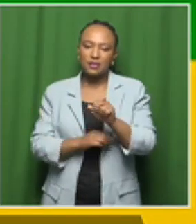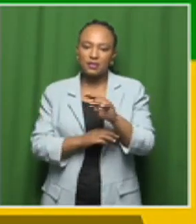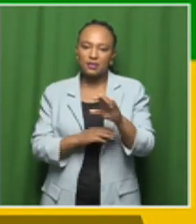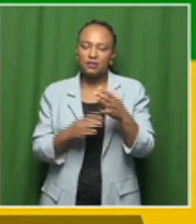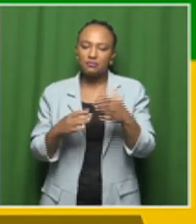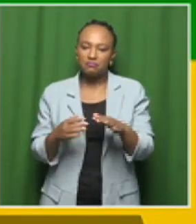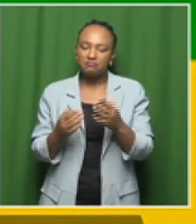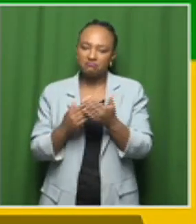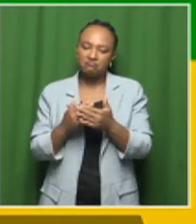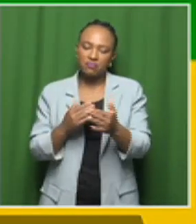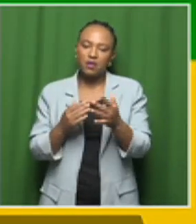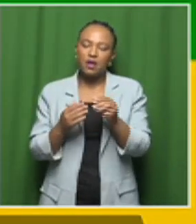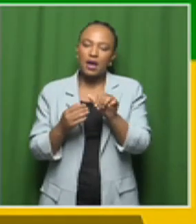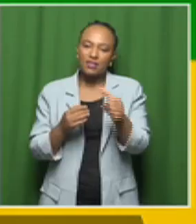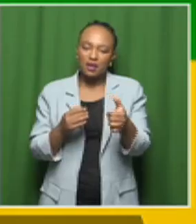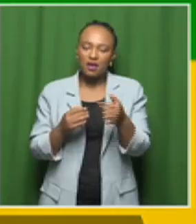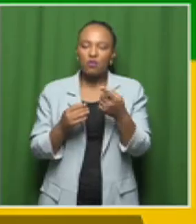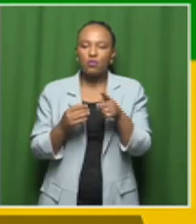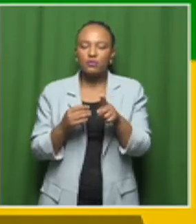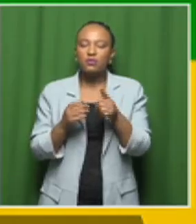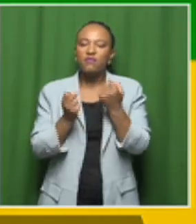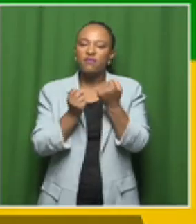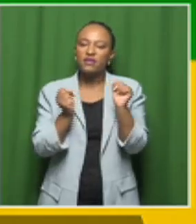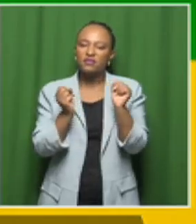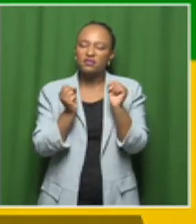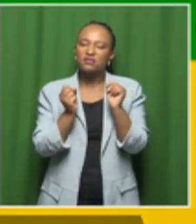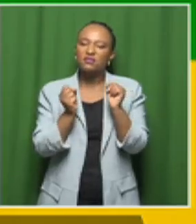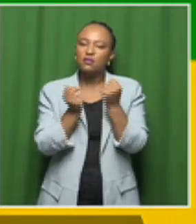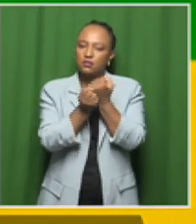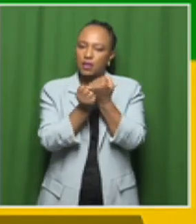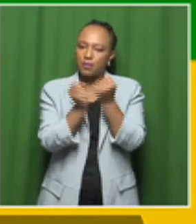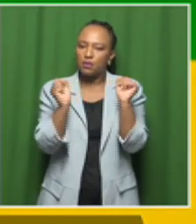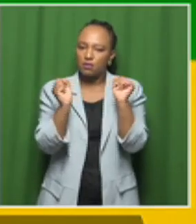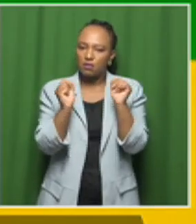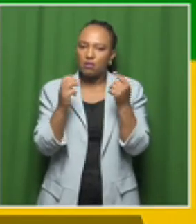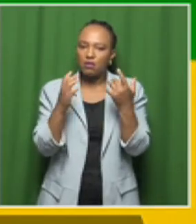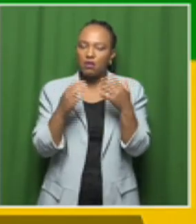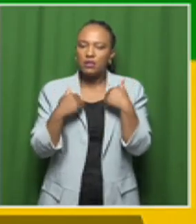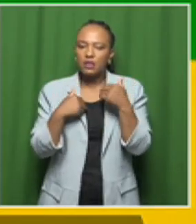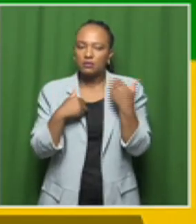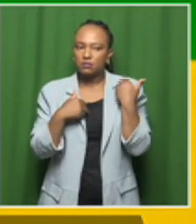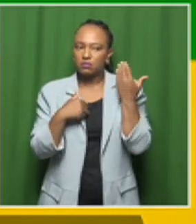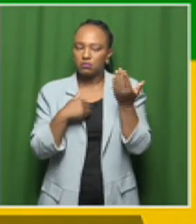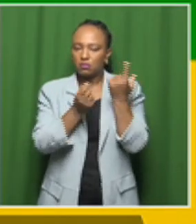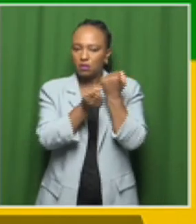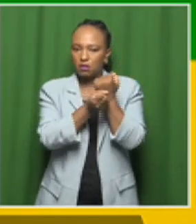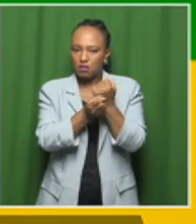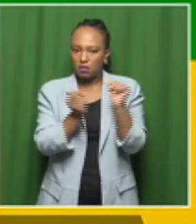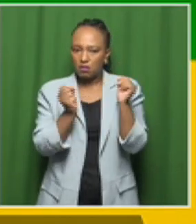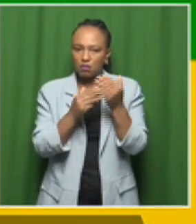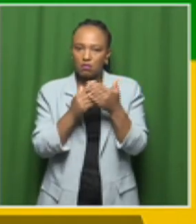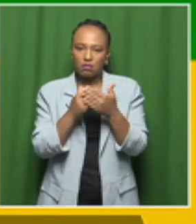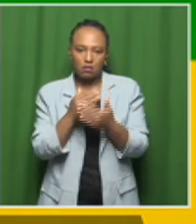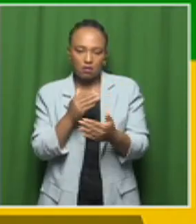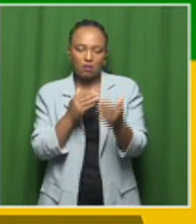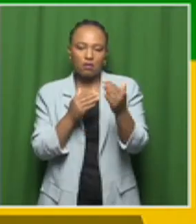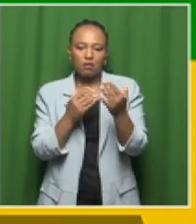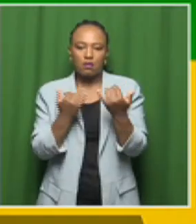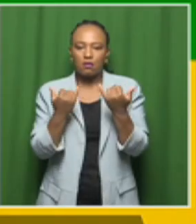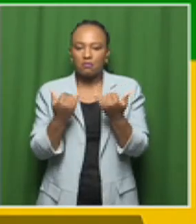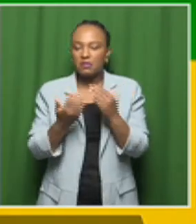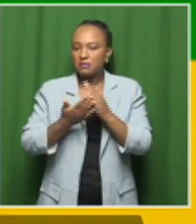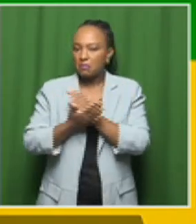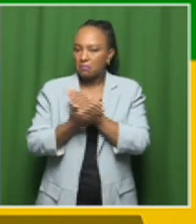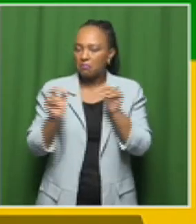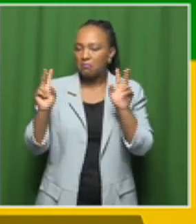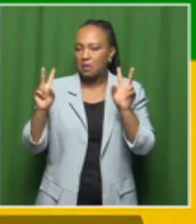democratic elections. So we're looking at where they've started, its relevance from a liberation movement into a governing party, some of the issues